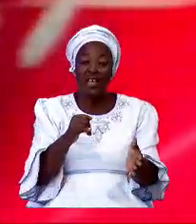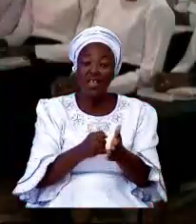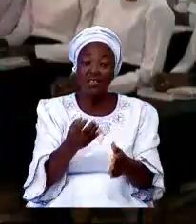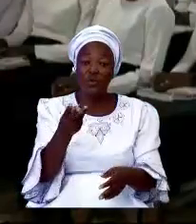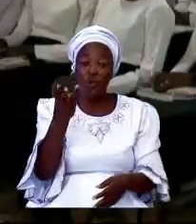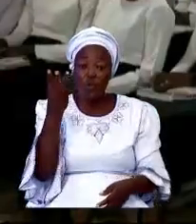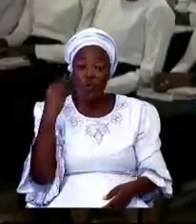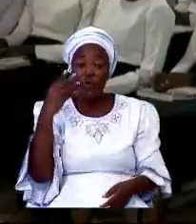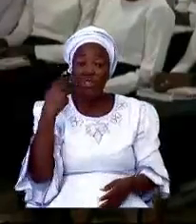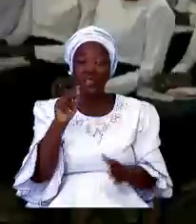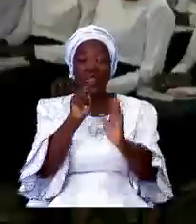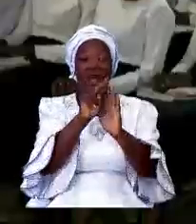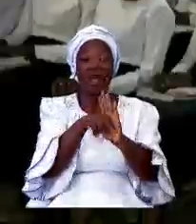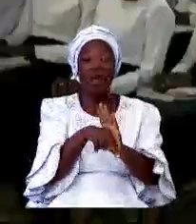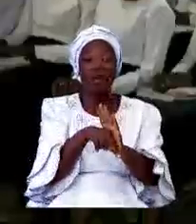Jesus' name.